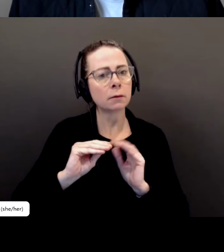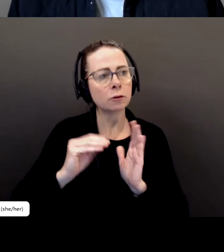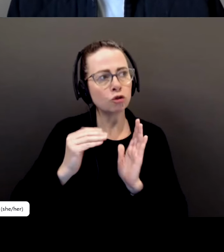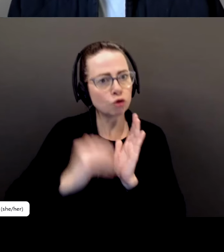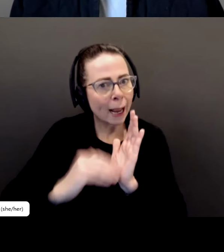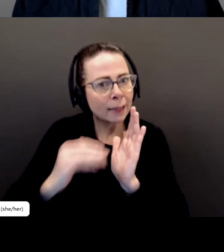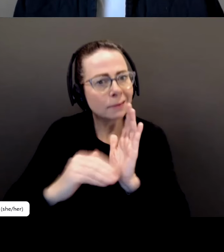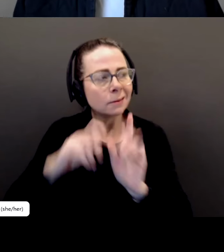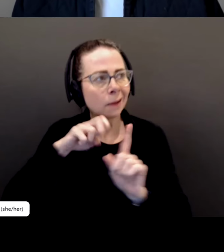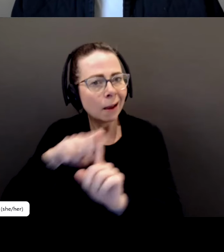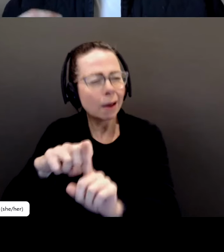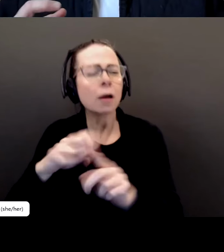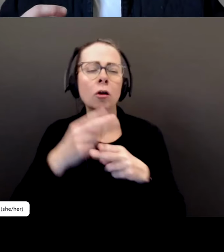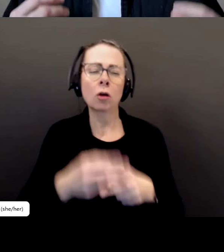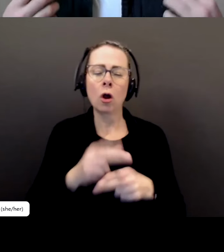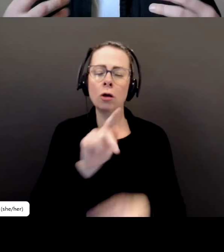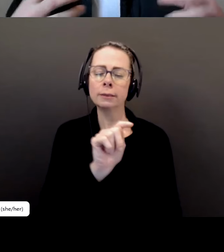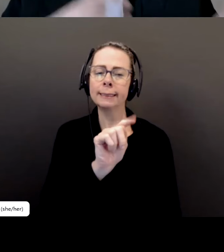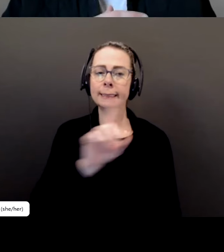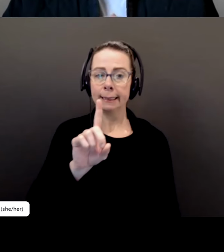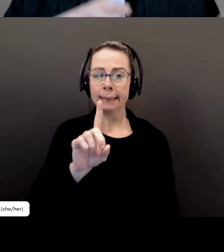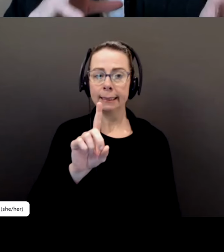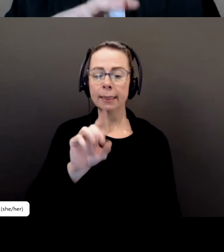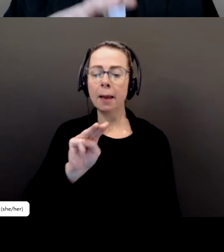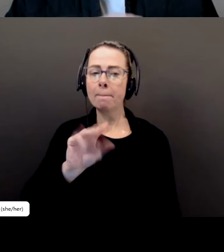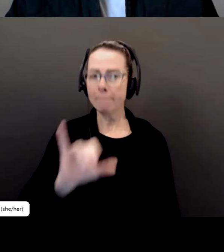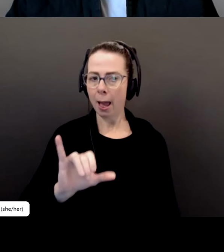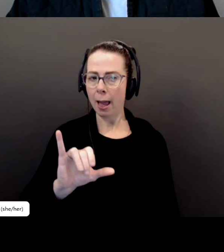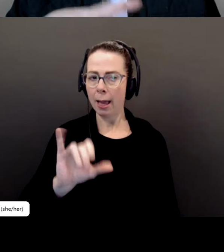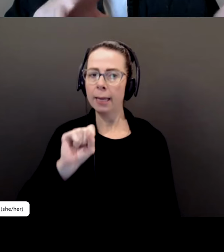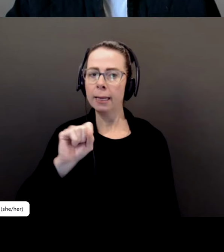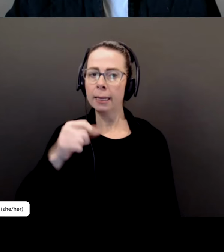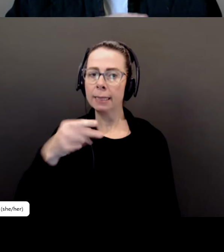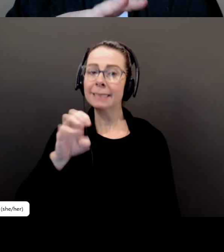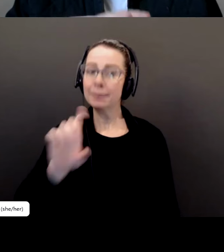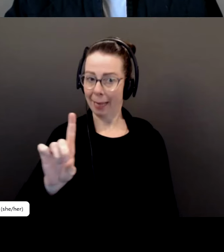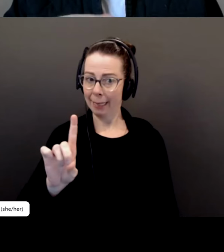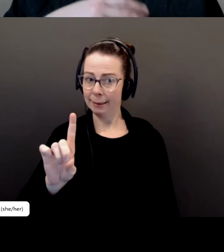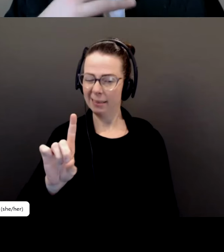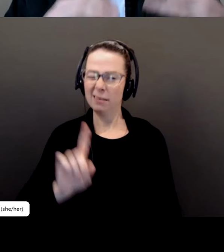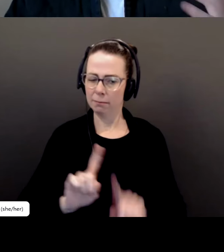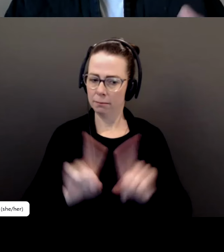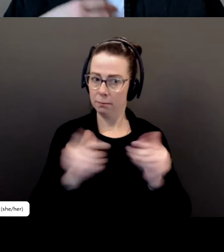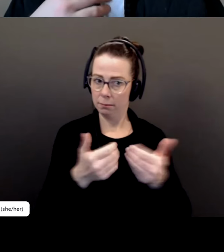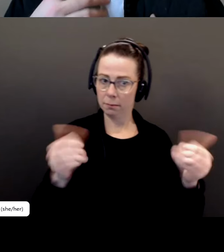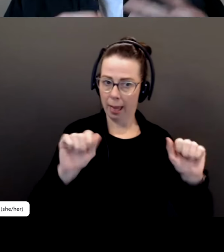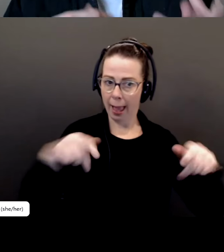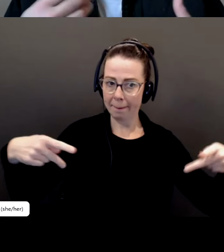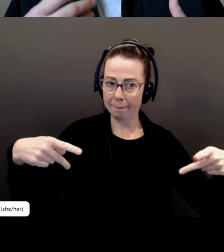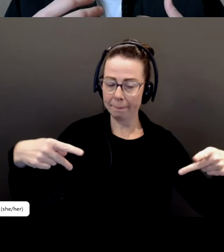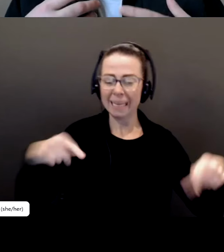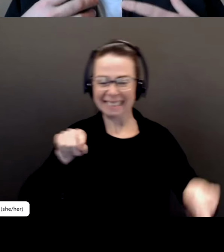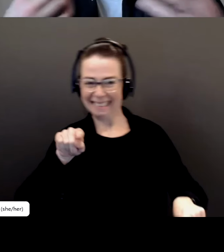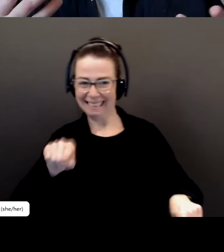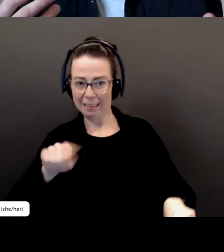Spend. And for, I believe that My Spend is actually where you get the